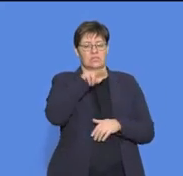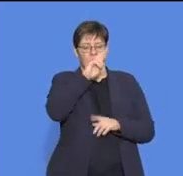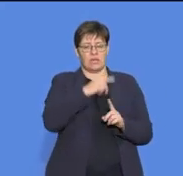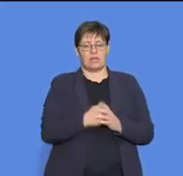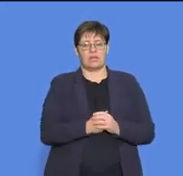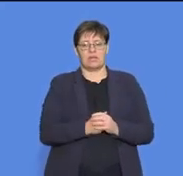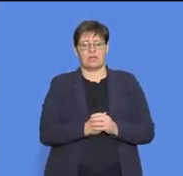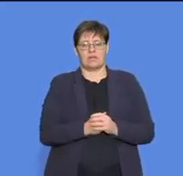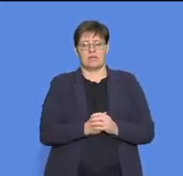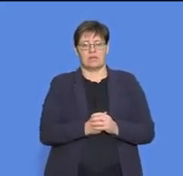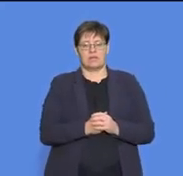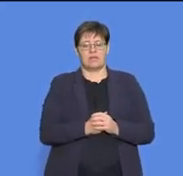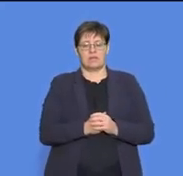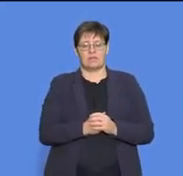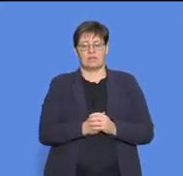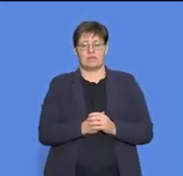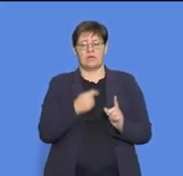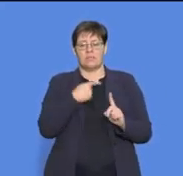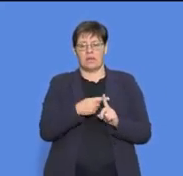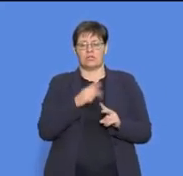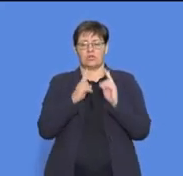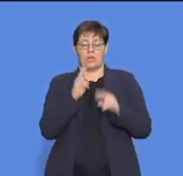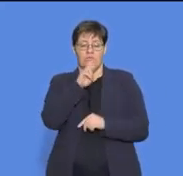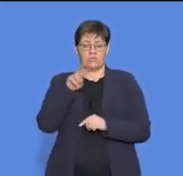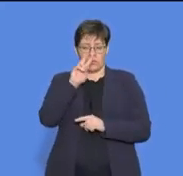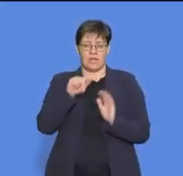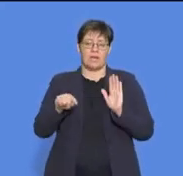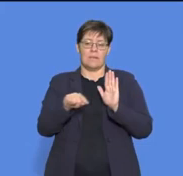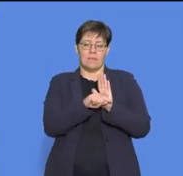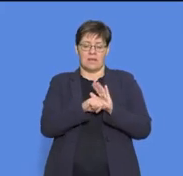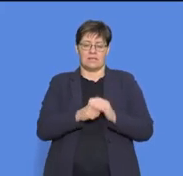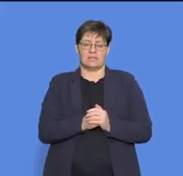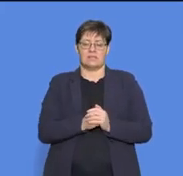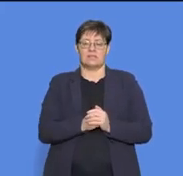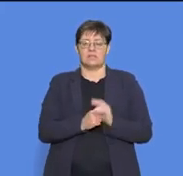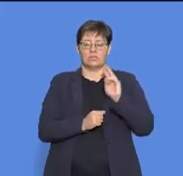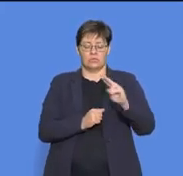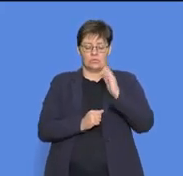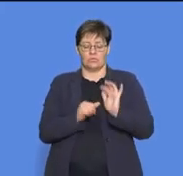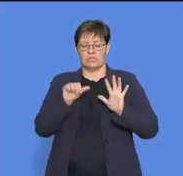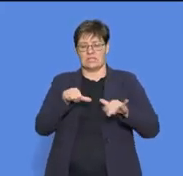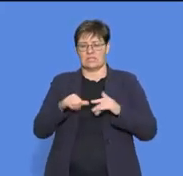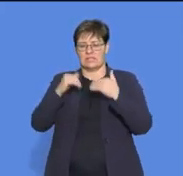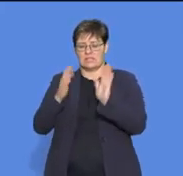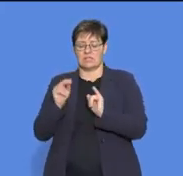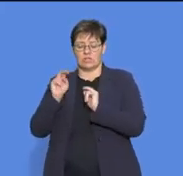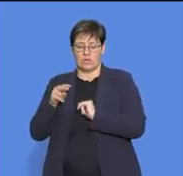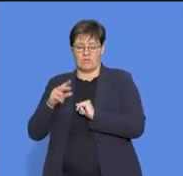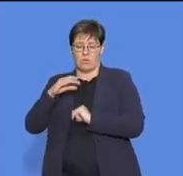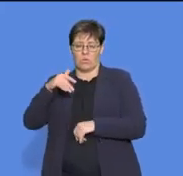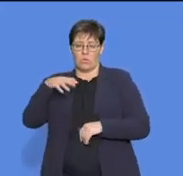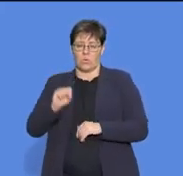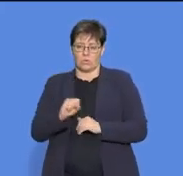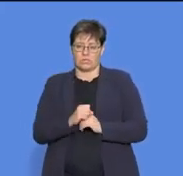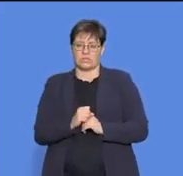side squared, 16 squared, and then 12 squared. 2 times 16